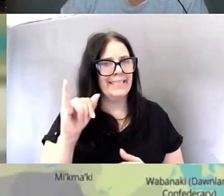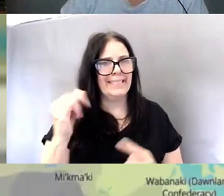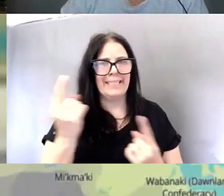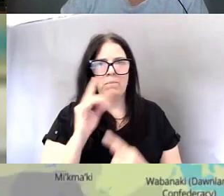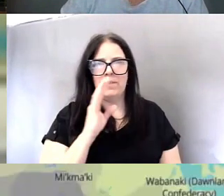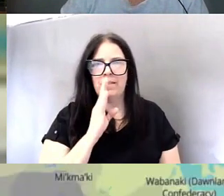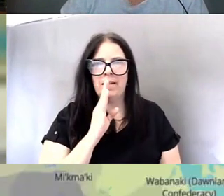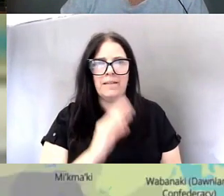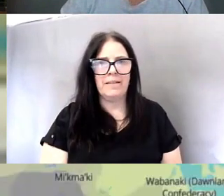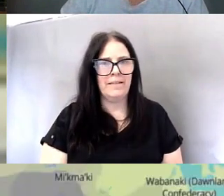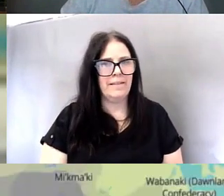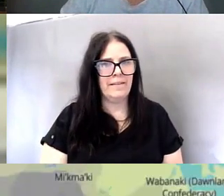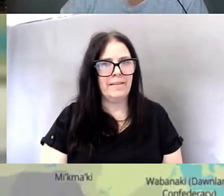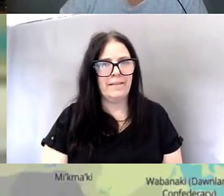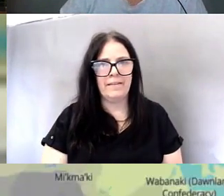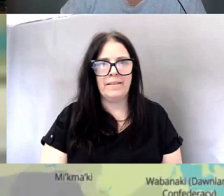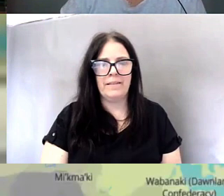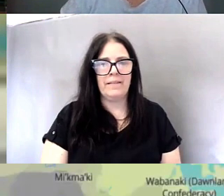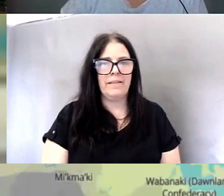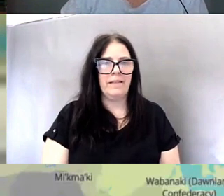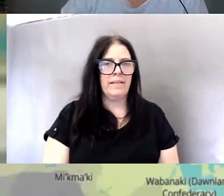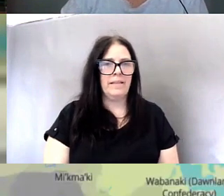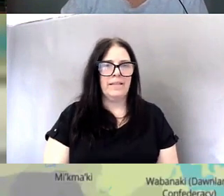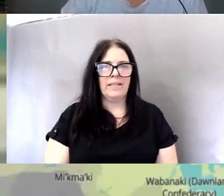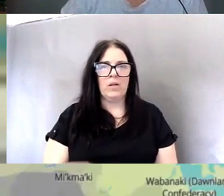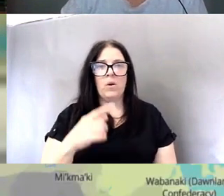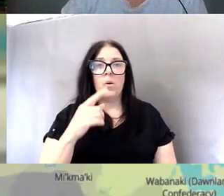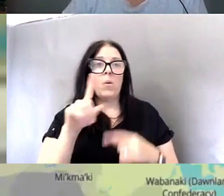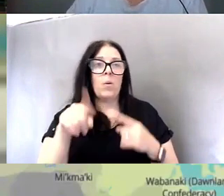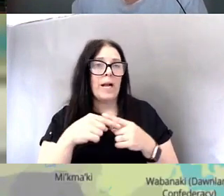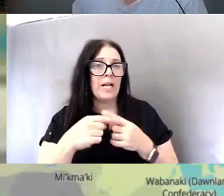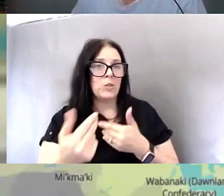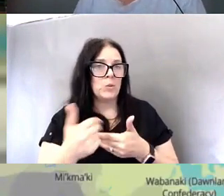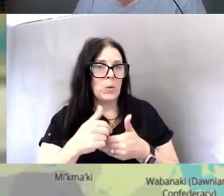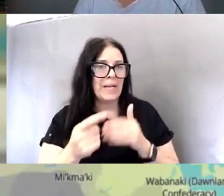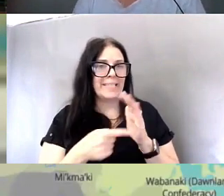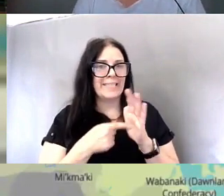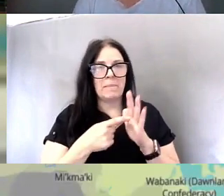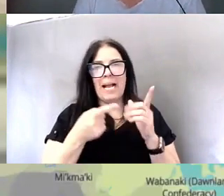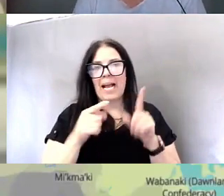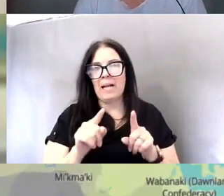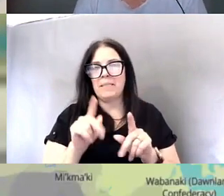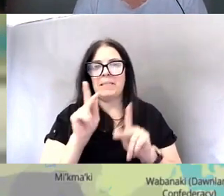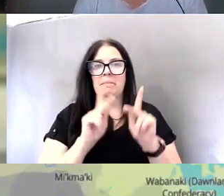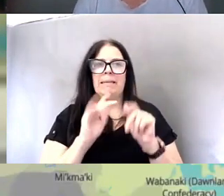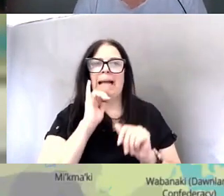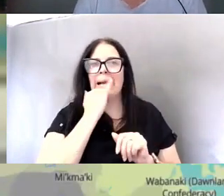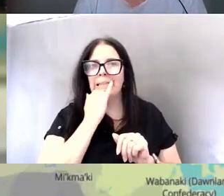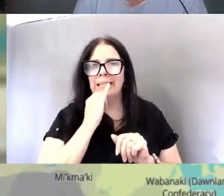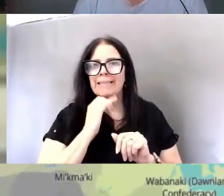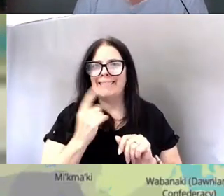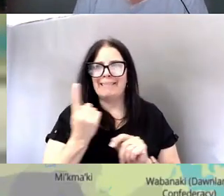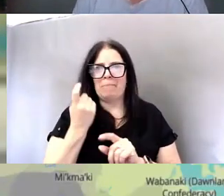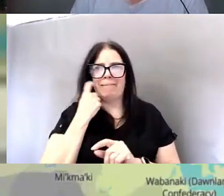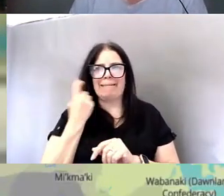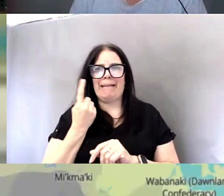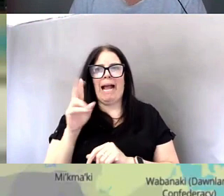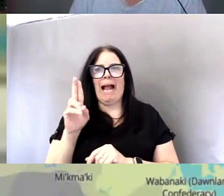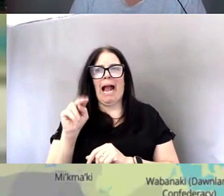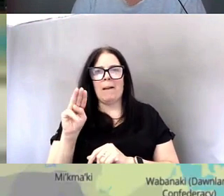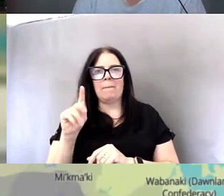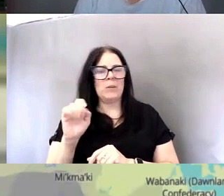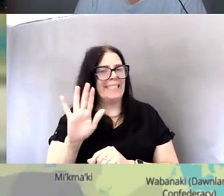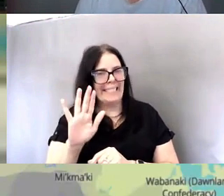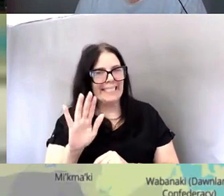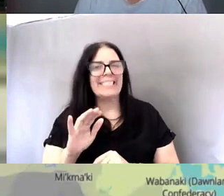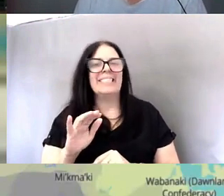mute. When we're participating and joining, sometimes it happens that we accidentally mute and unmute our screens. Now,